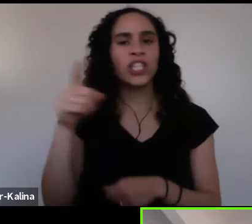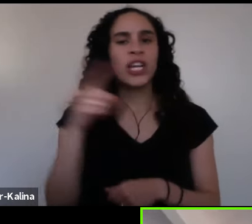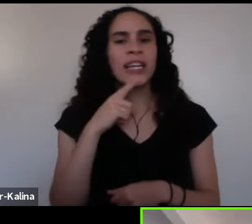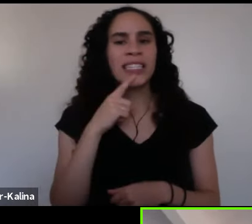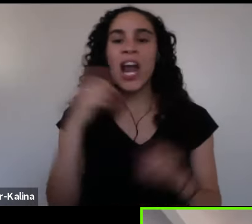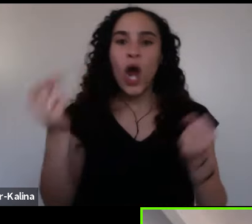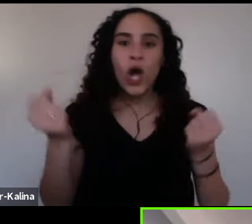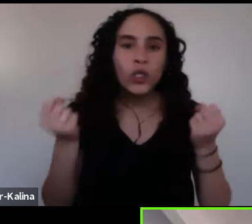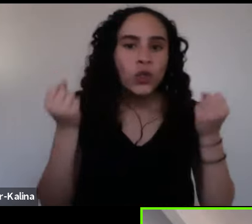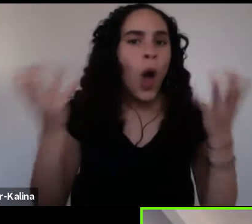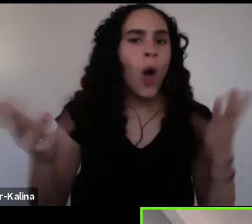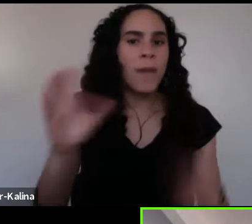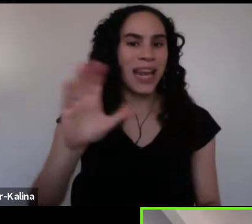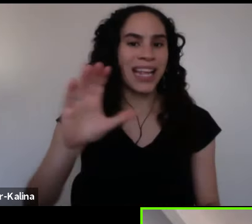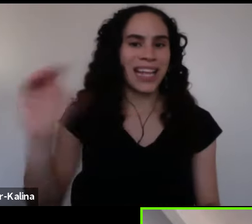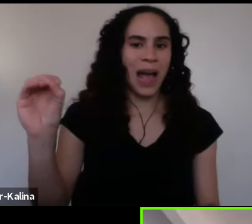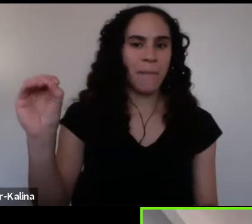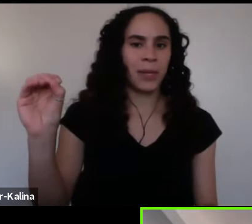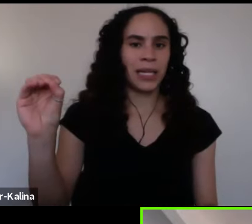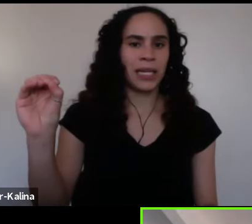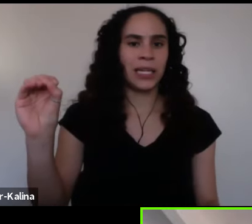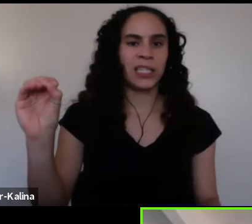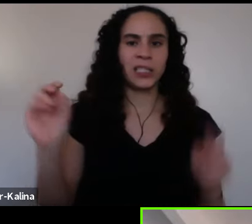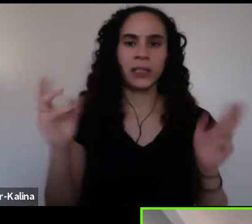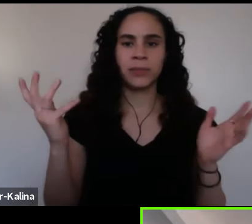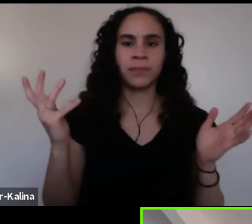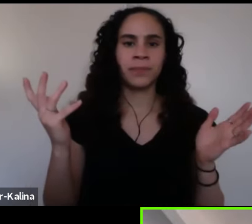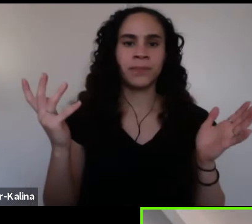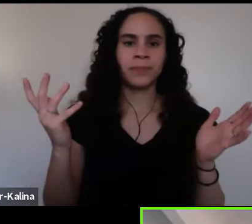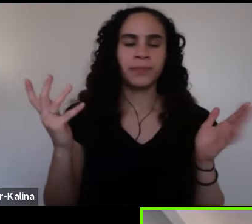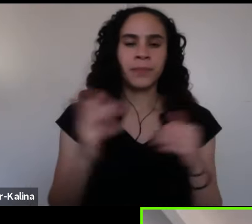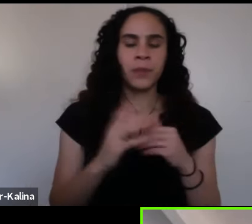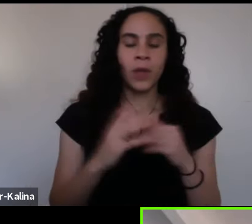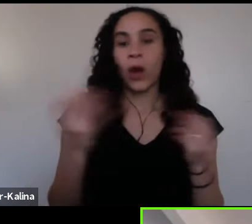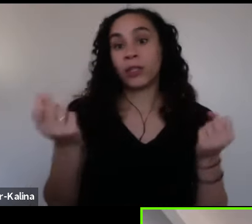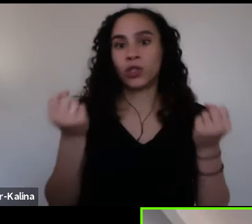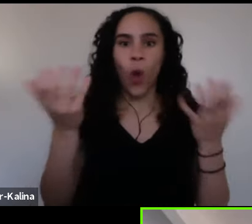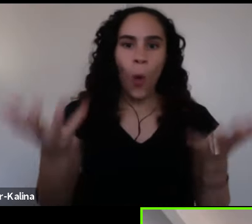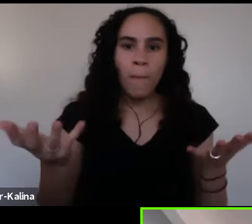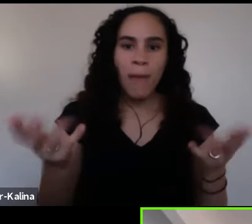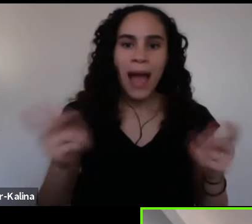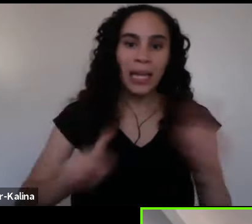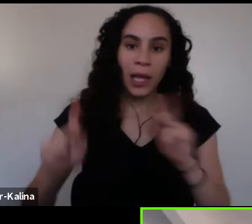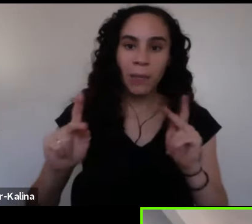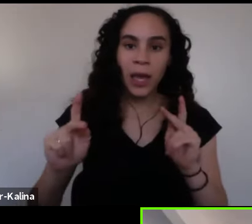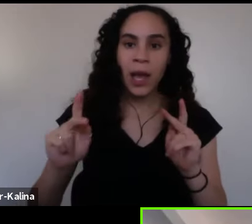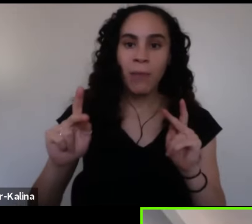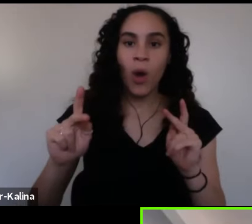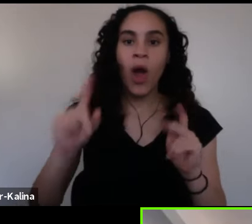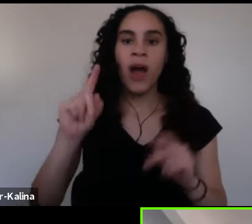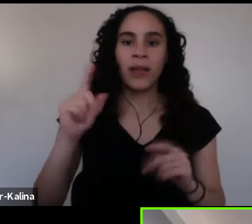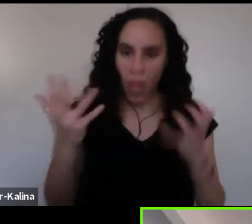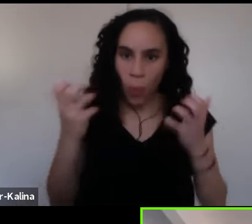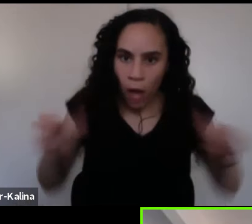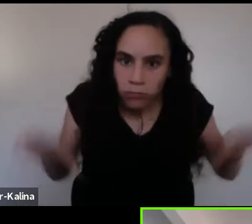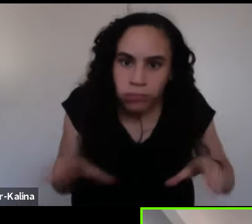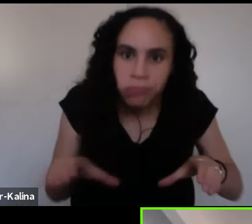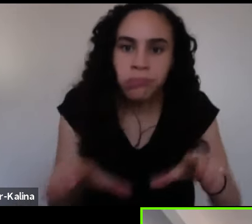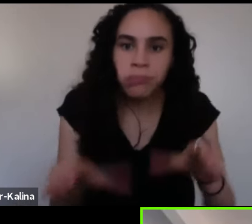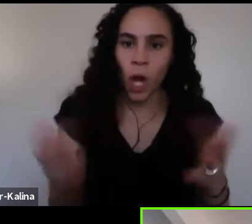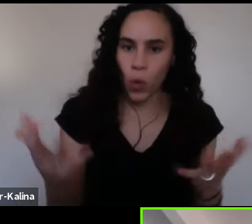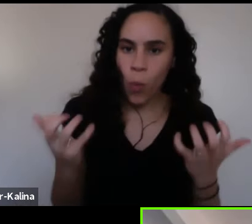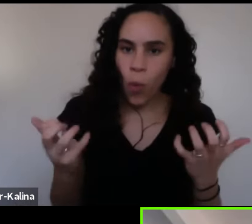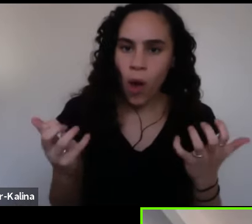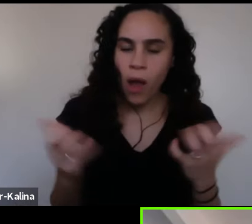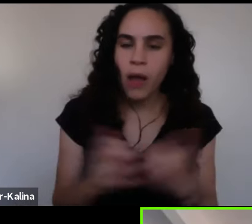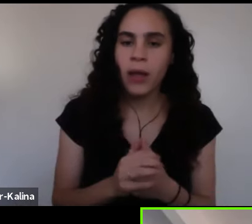many companies are sitting there and talking about, or so many people just want to do something. They just want to do something. They want to act.